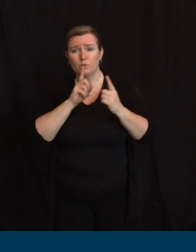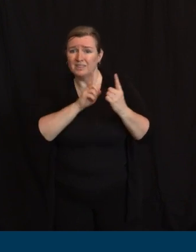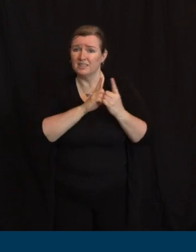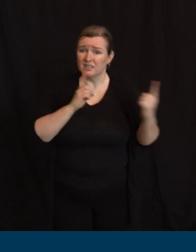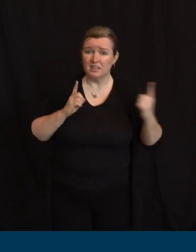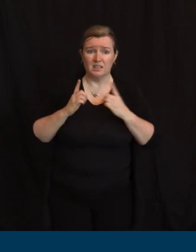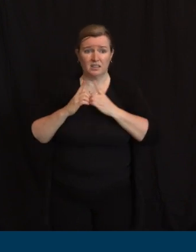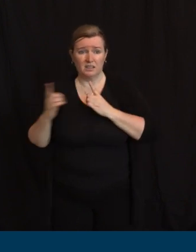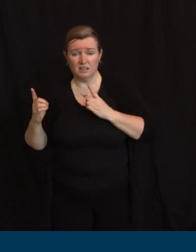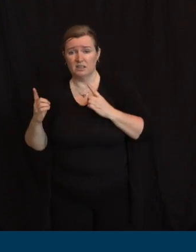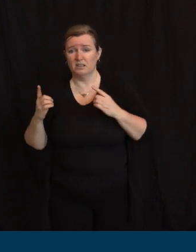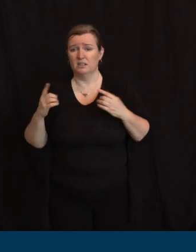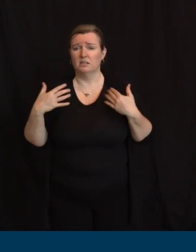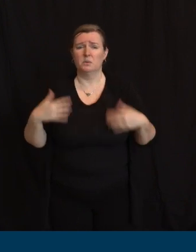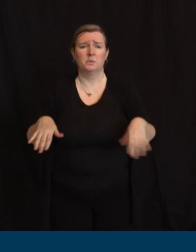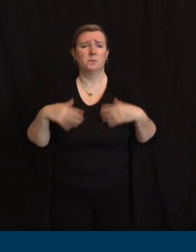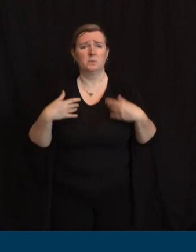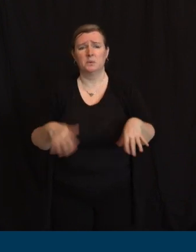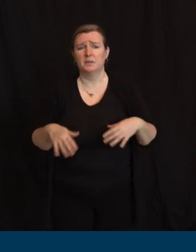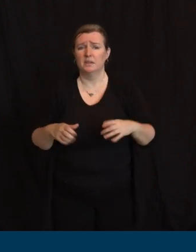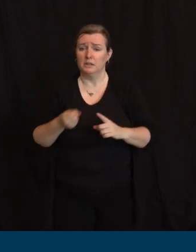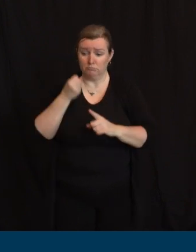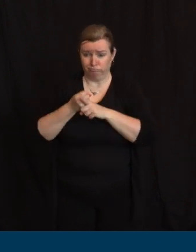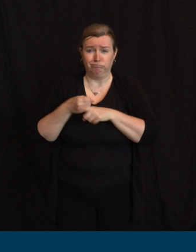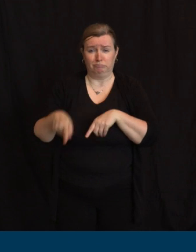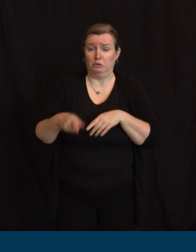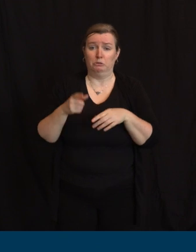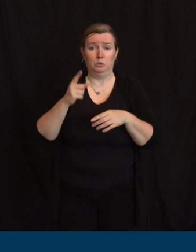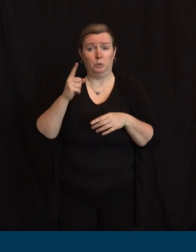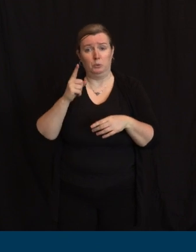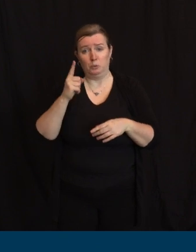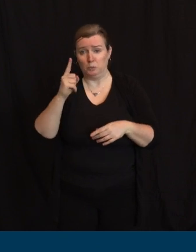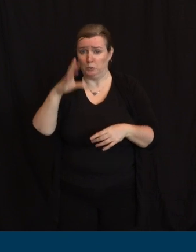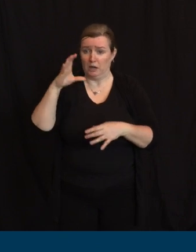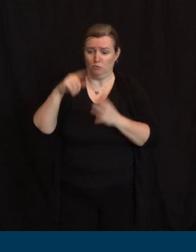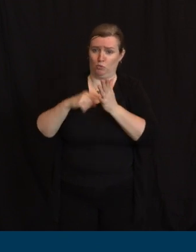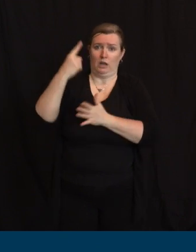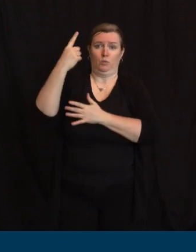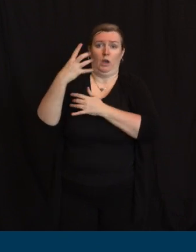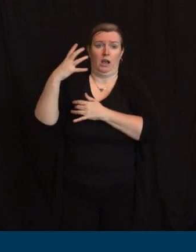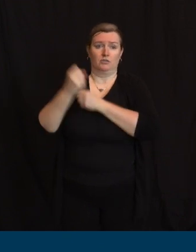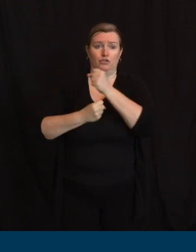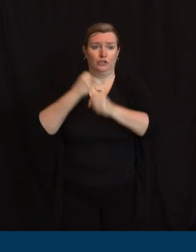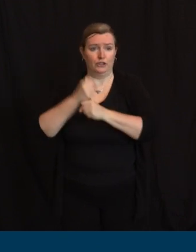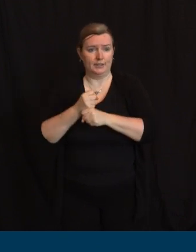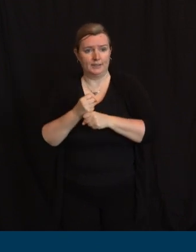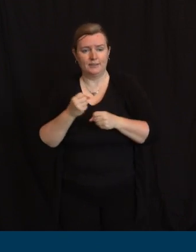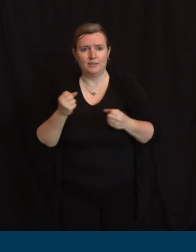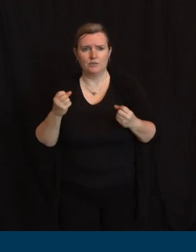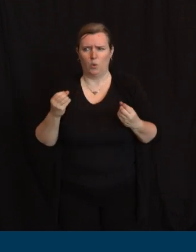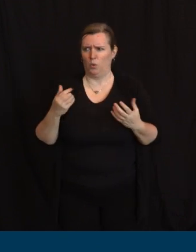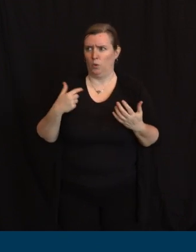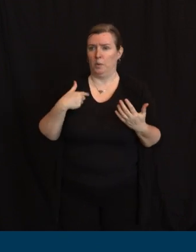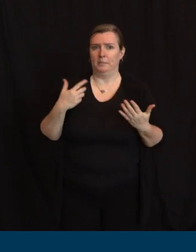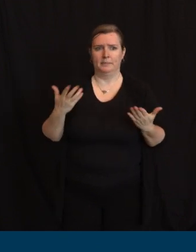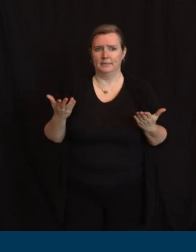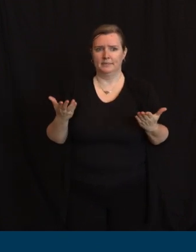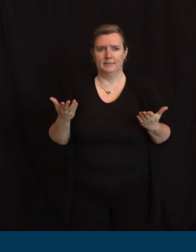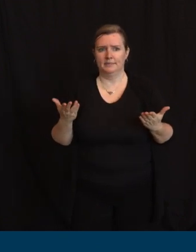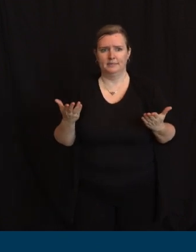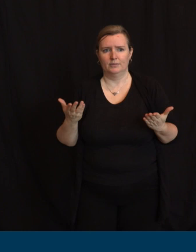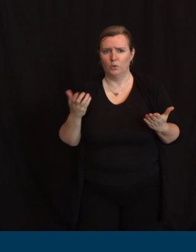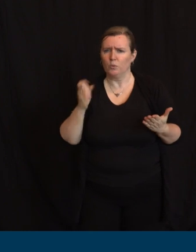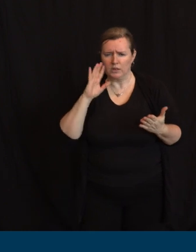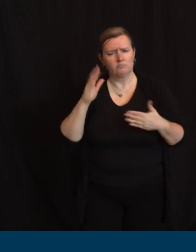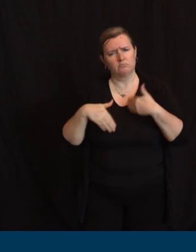moment. New Jersey will continue to exist. Thank God. We will go forward, and we're going to need to continue to keep